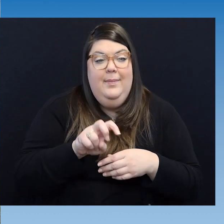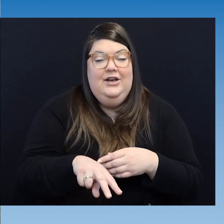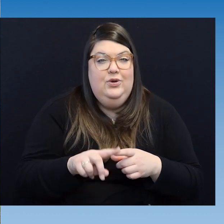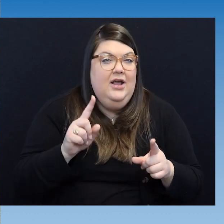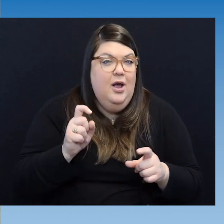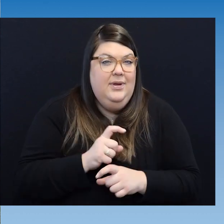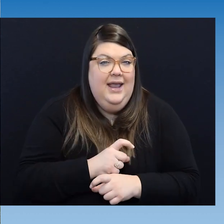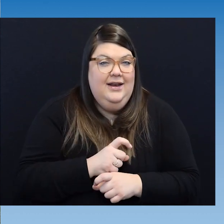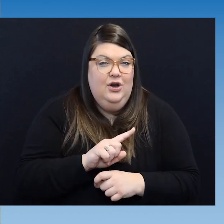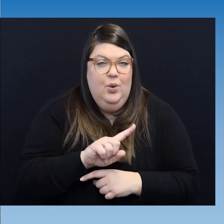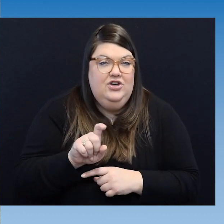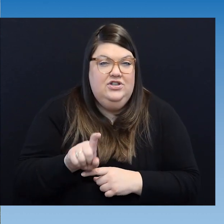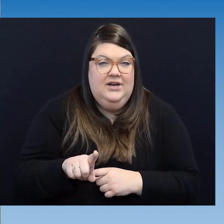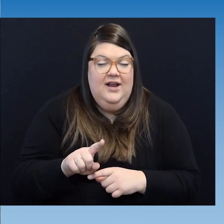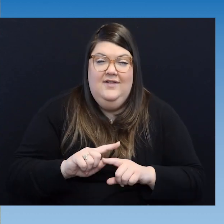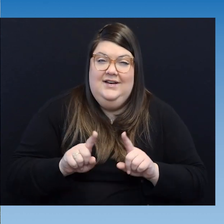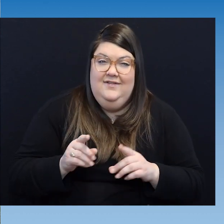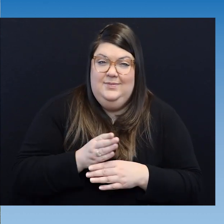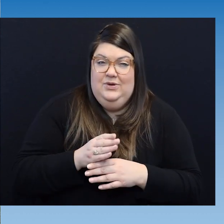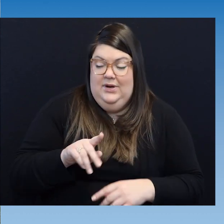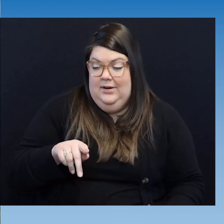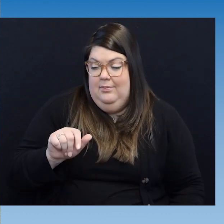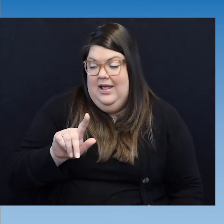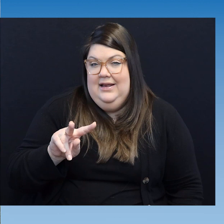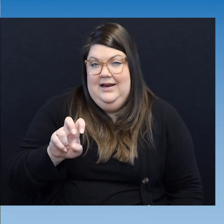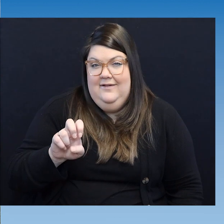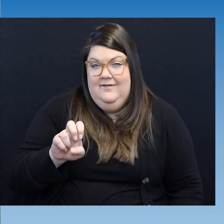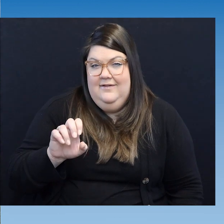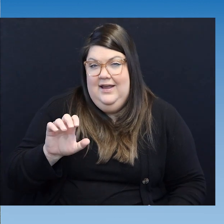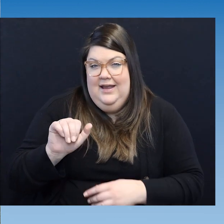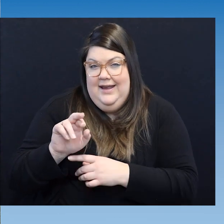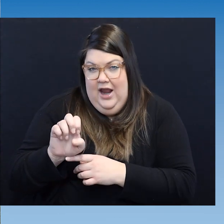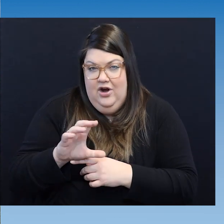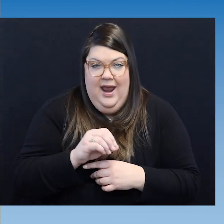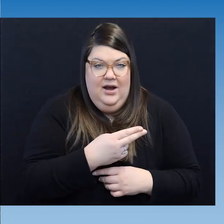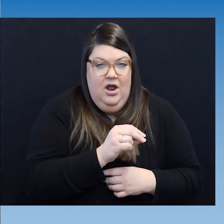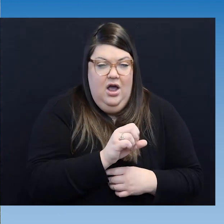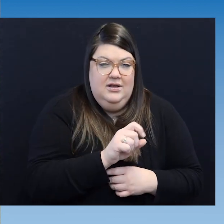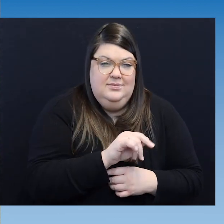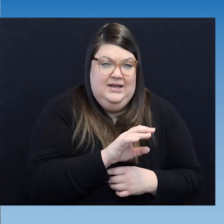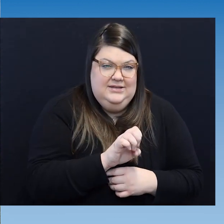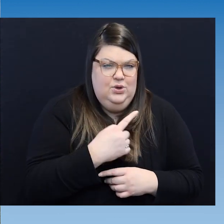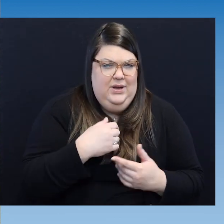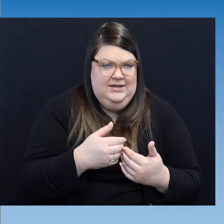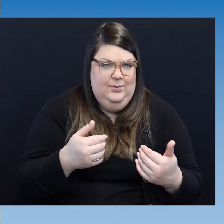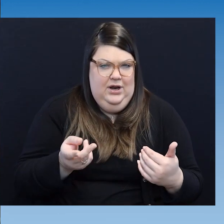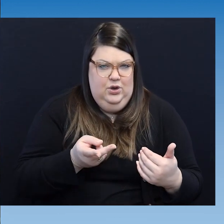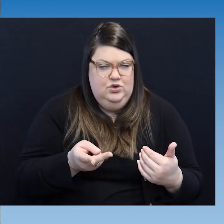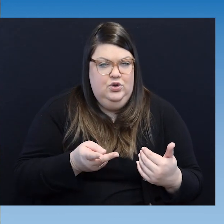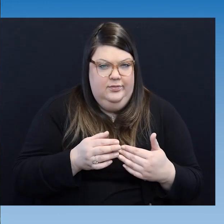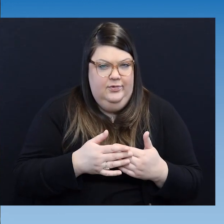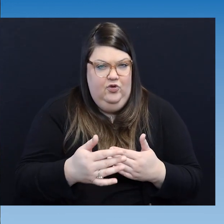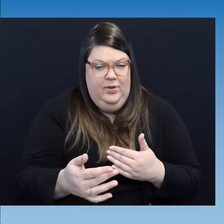question of the difference between palliative care and hospice, just to kind of set the scene for us moving forward. Yeah, isn't